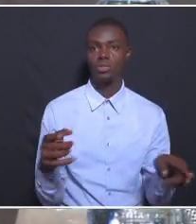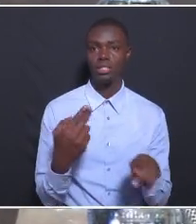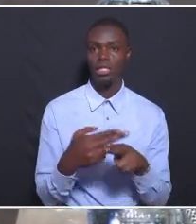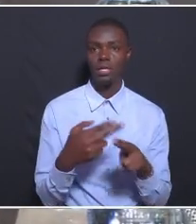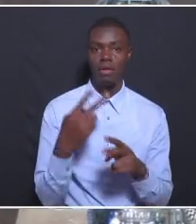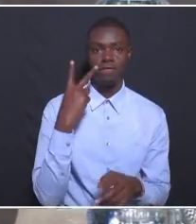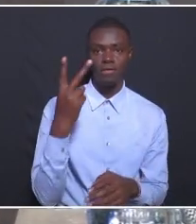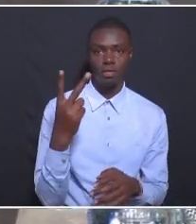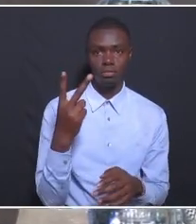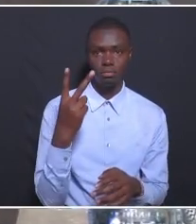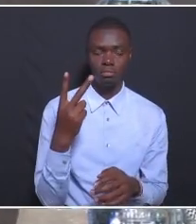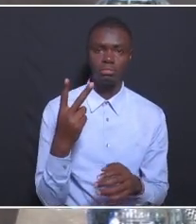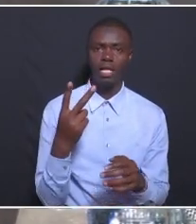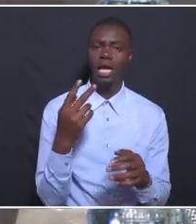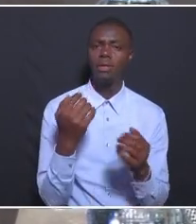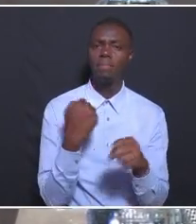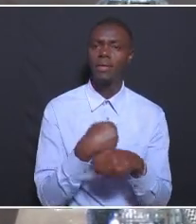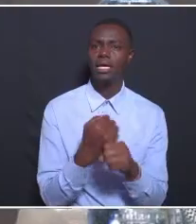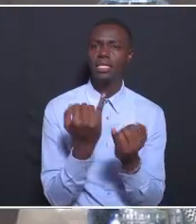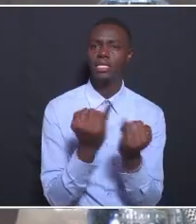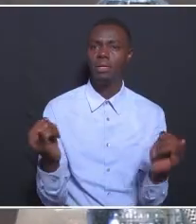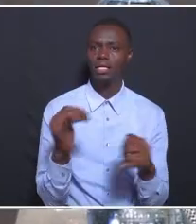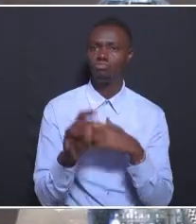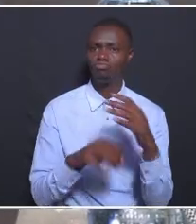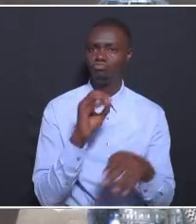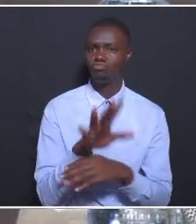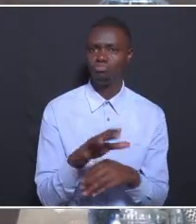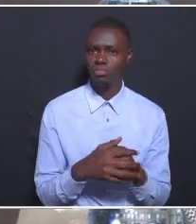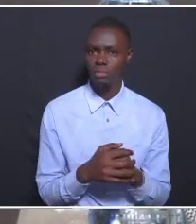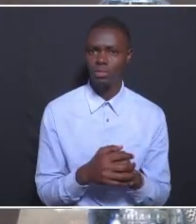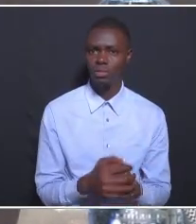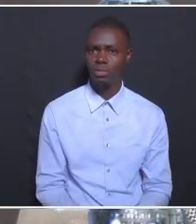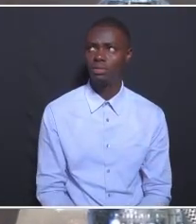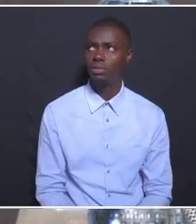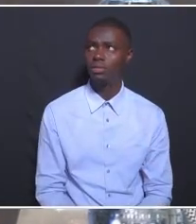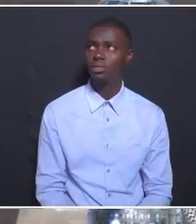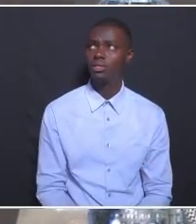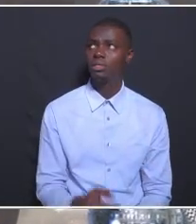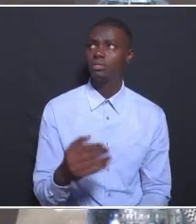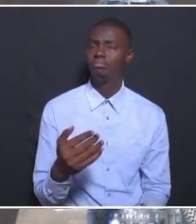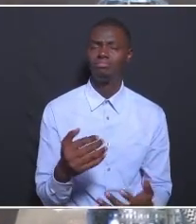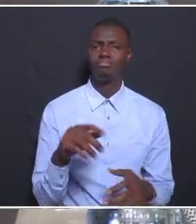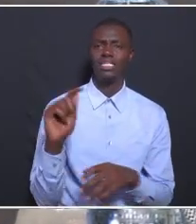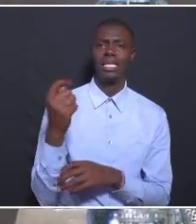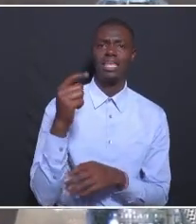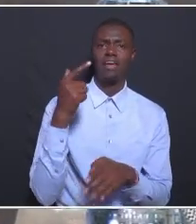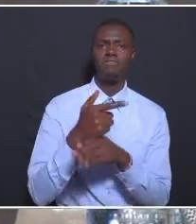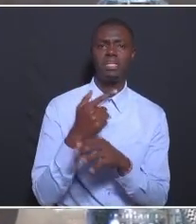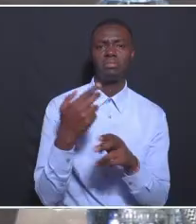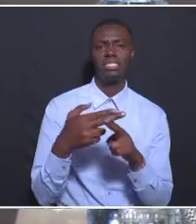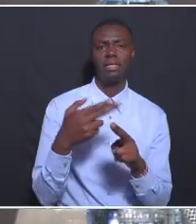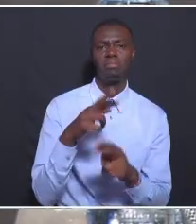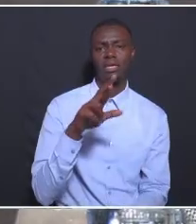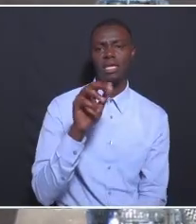we make independent Kenyan films. And we also run a TVOD platform where people can watch really nice Kenyan films called Rafu TV. At